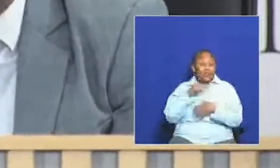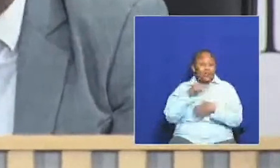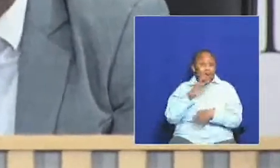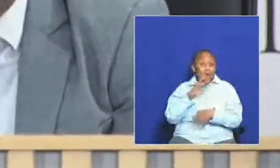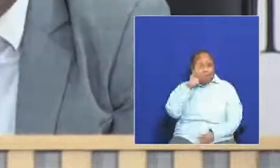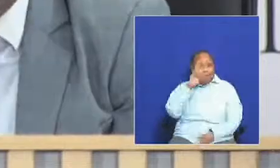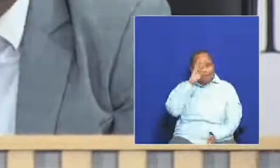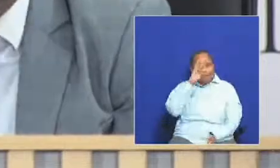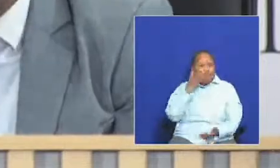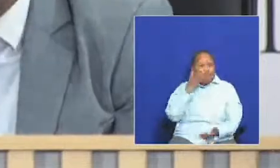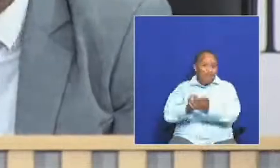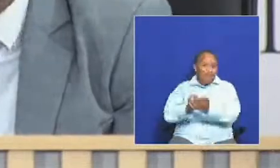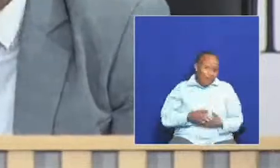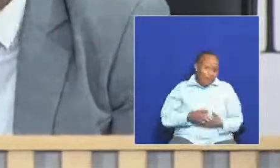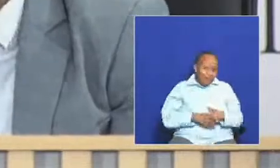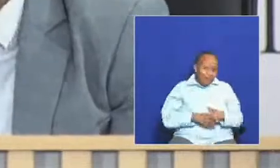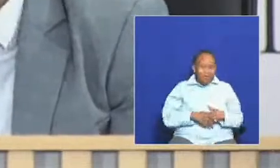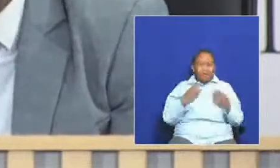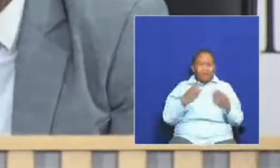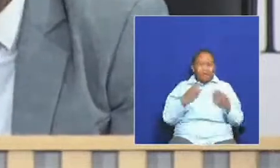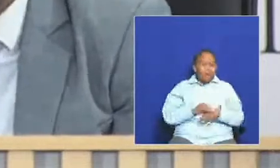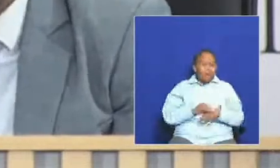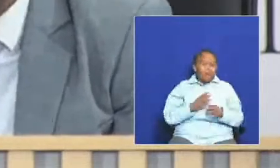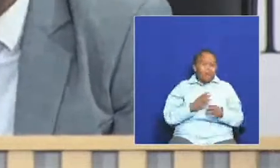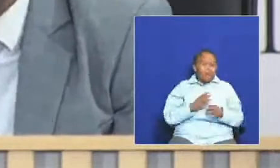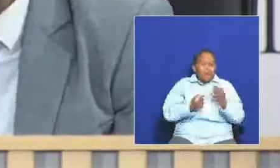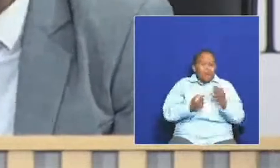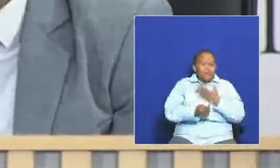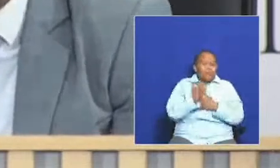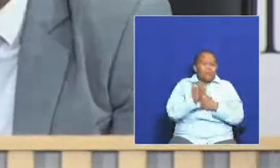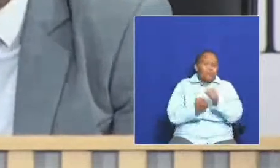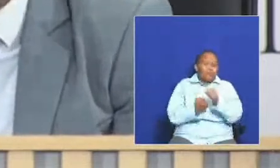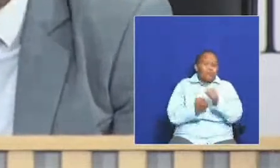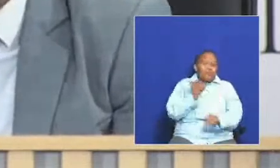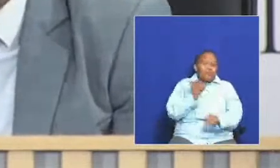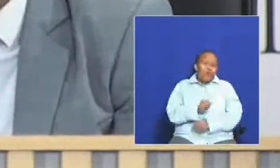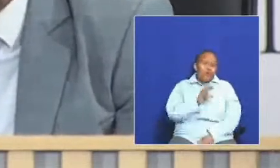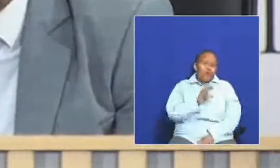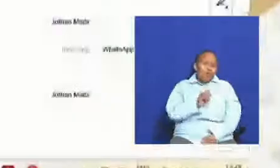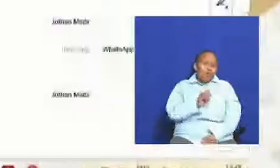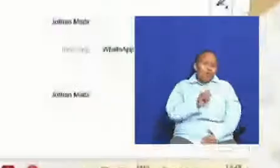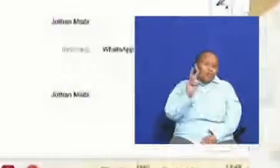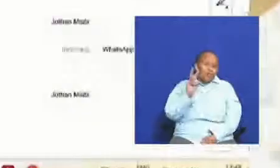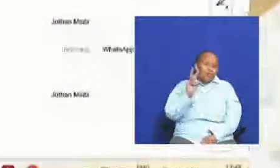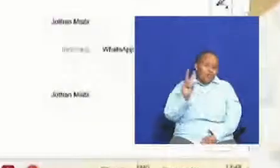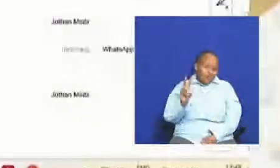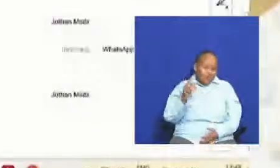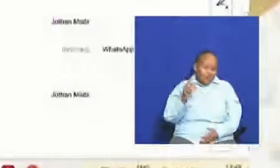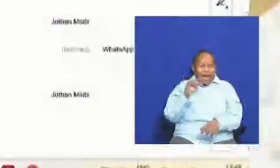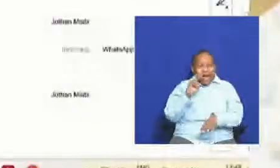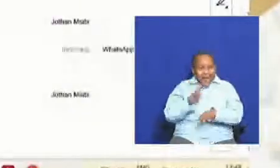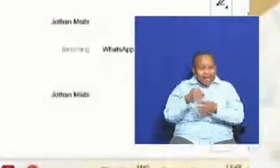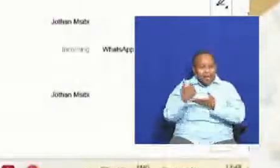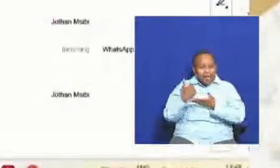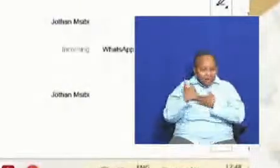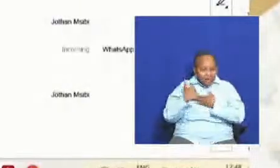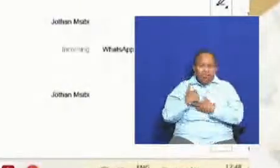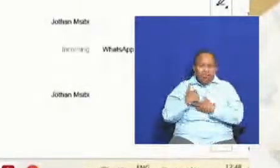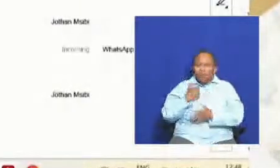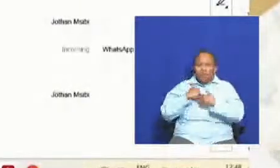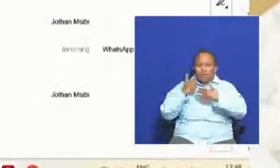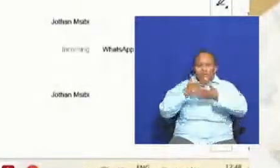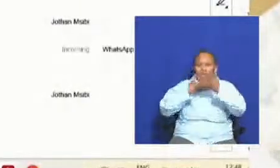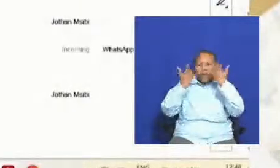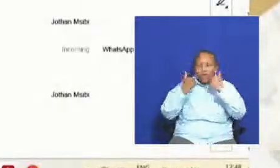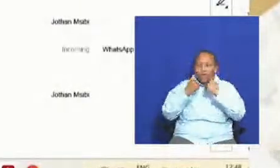happened in 2022, I also don't recall, so I'm trying to get some help, so maybe I don't know, Commissioner. Okay. I don't know. So, because